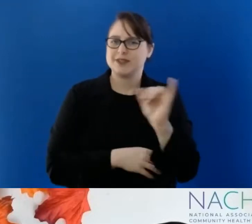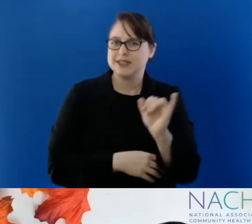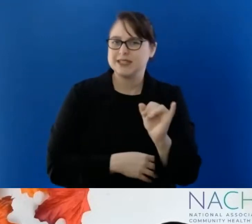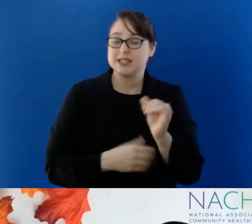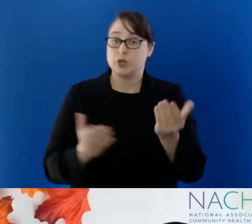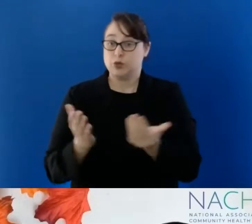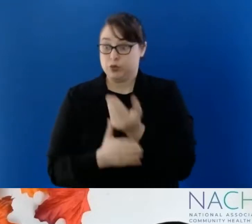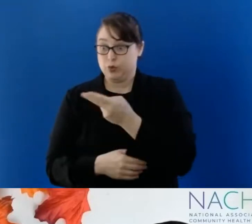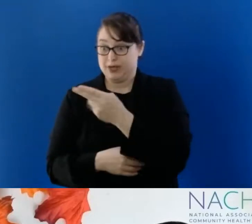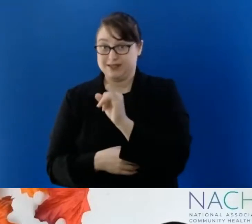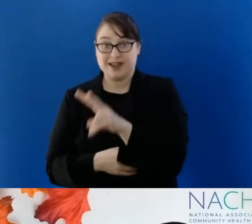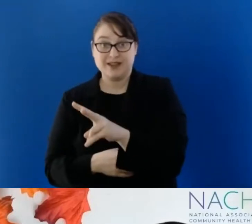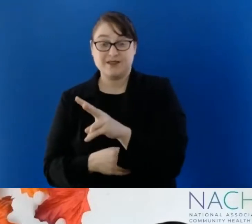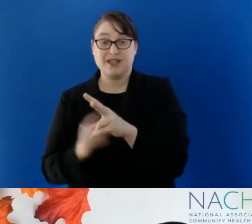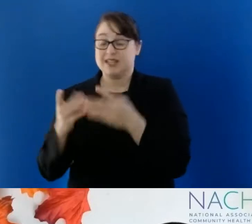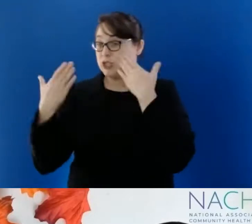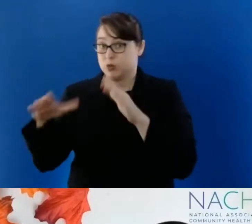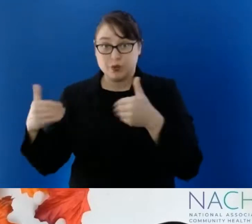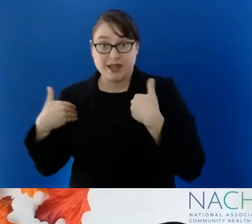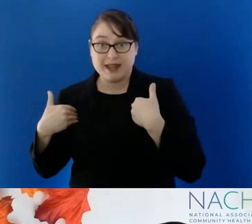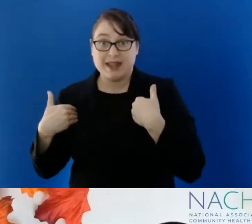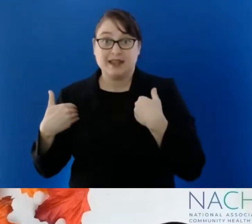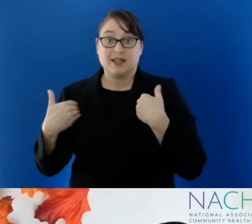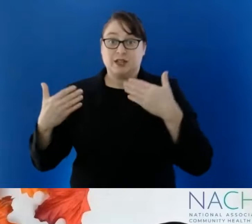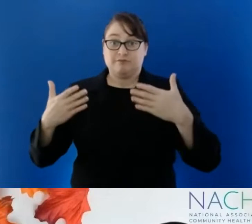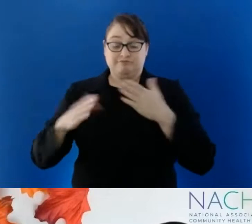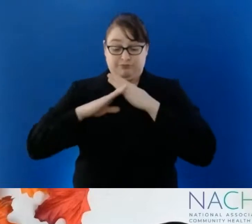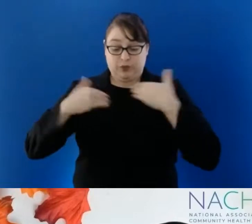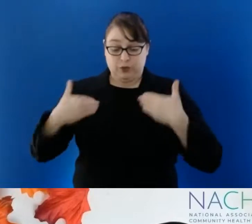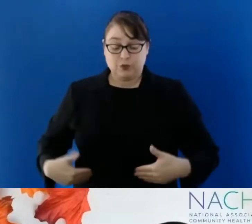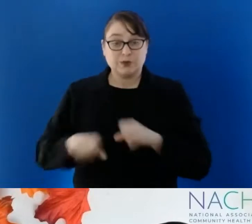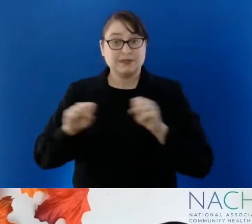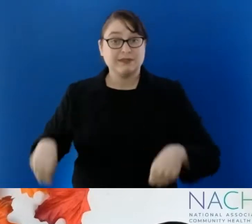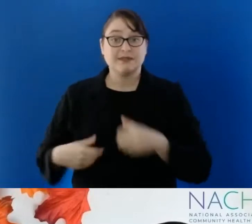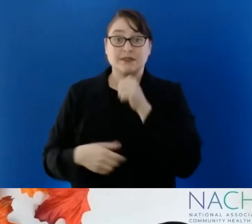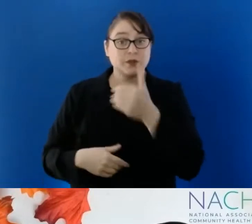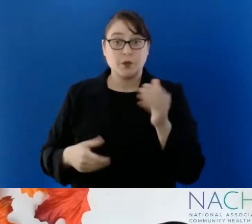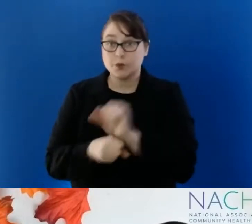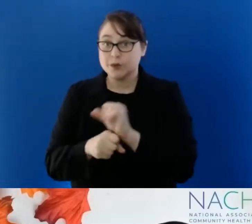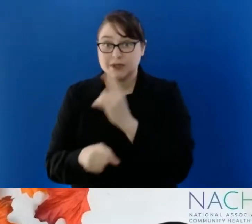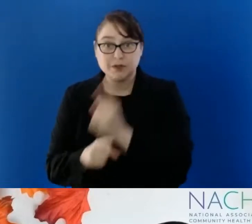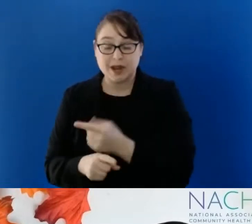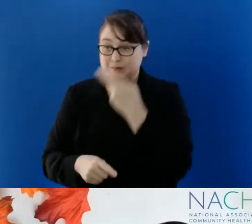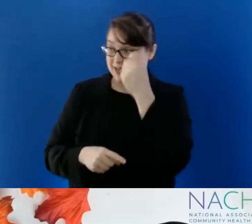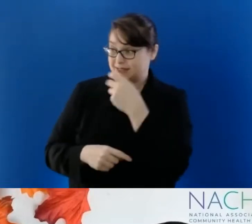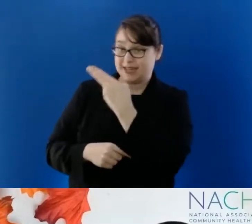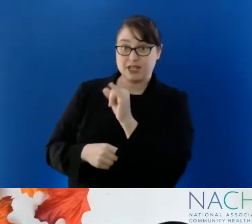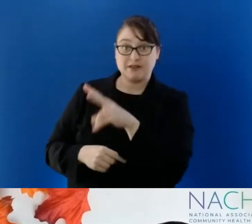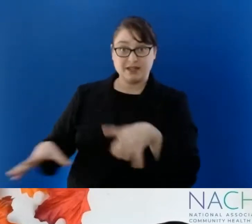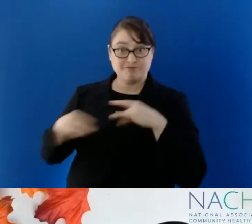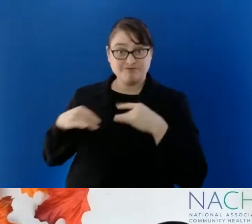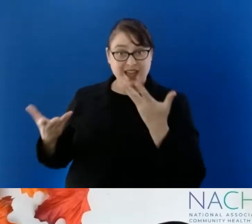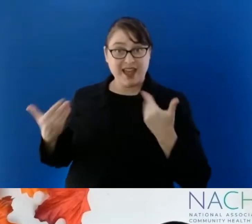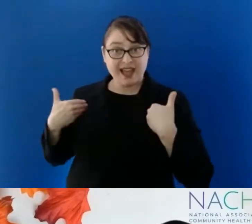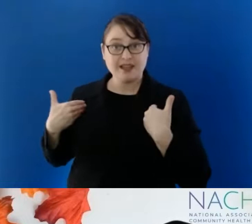They didn't know they had it. They were immunocompromised. Their immune systems weren't working right because of the HIV that they didn't know about. And then they had these